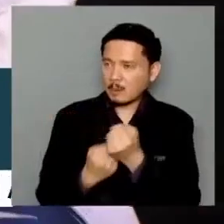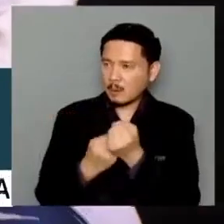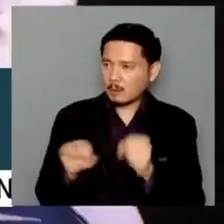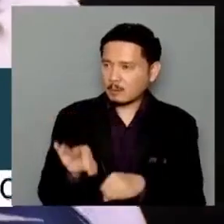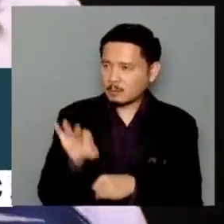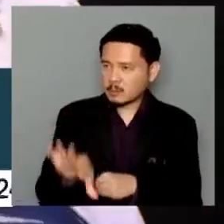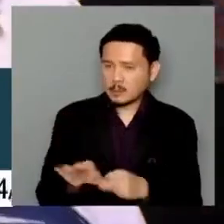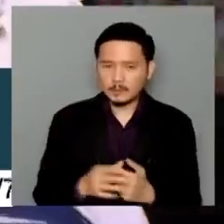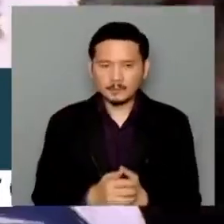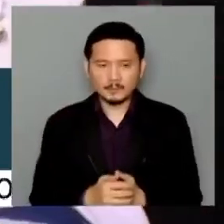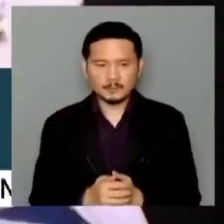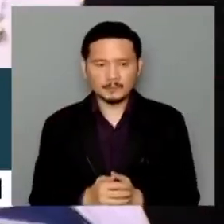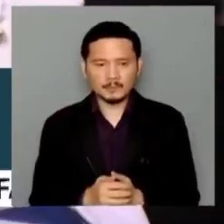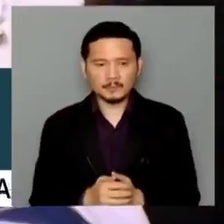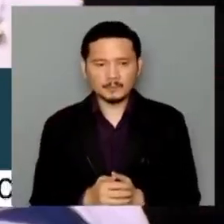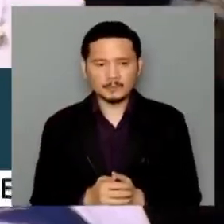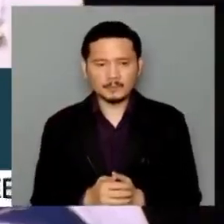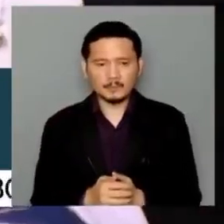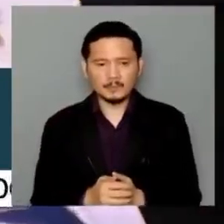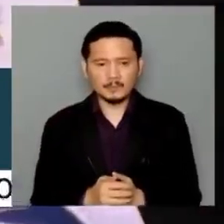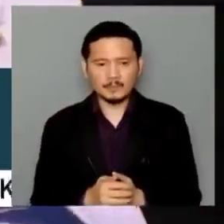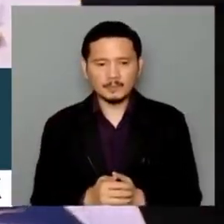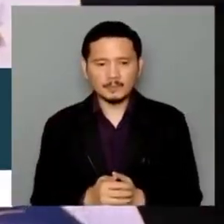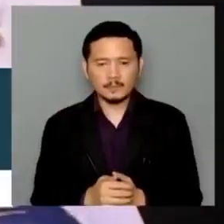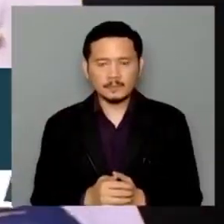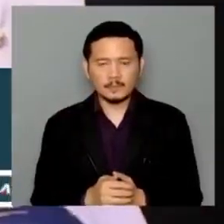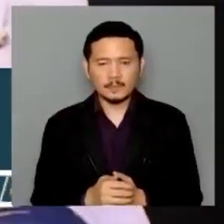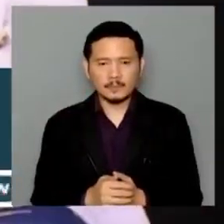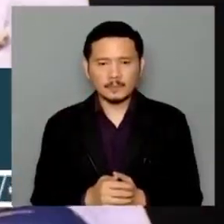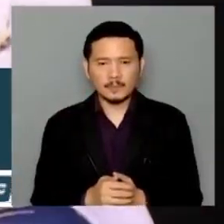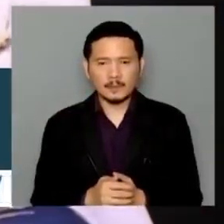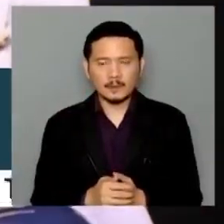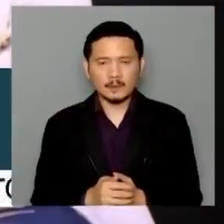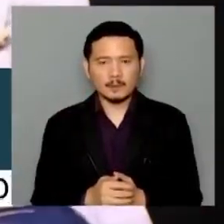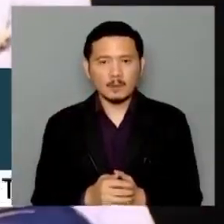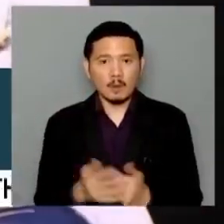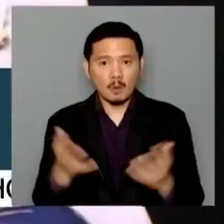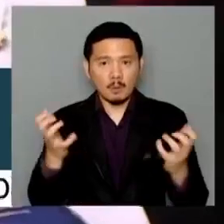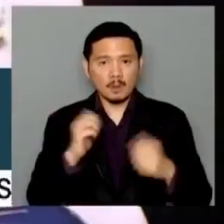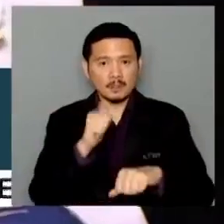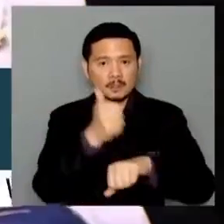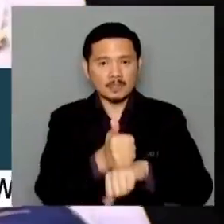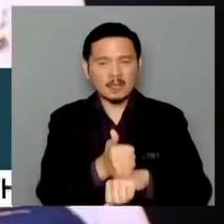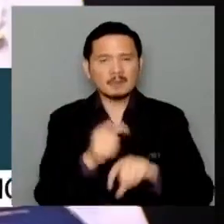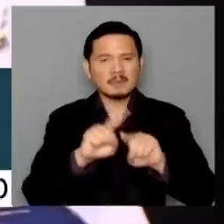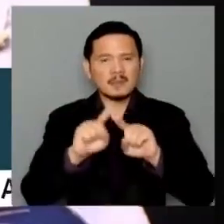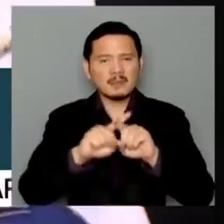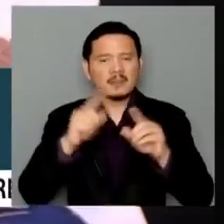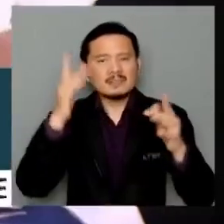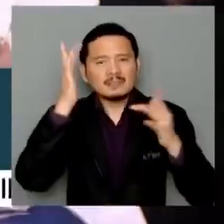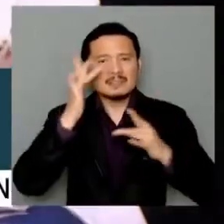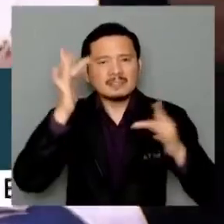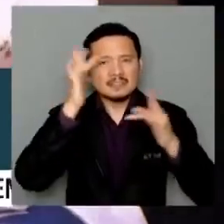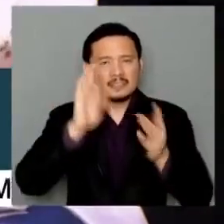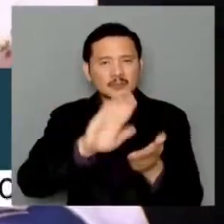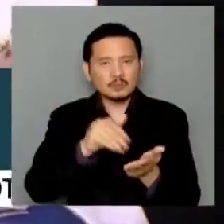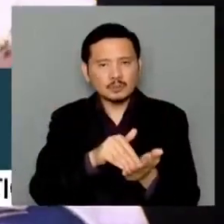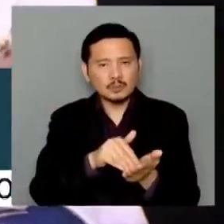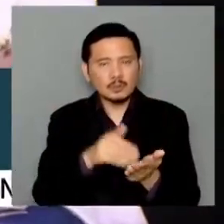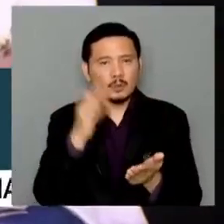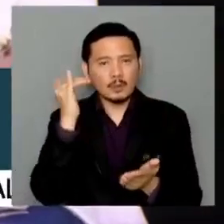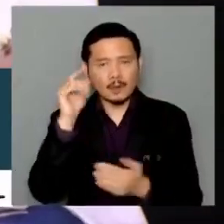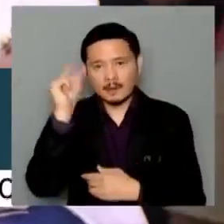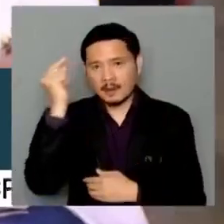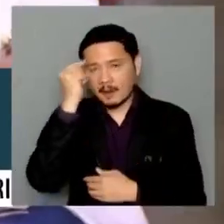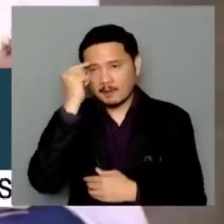own virology center as well as the Center for Disease Control and Prevention. This as he noted the need for government to